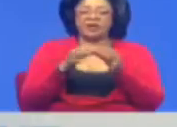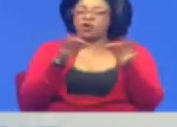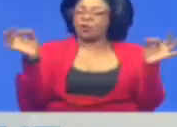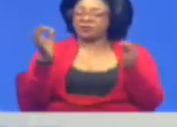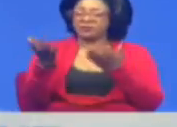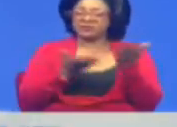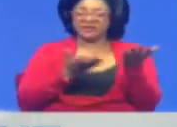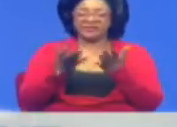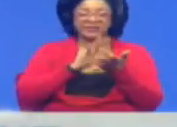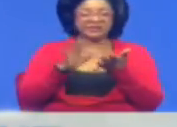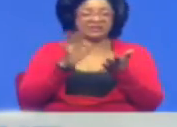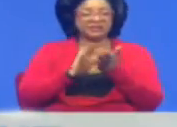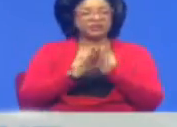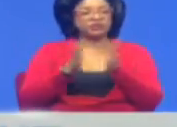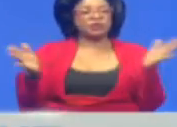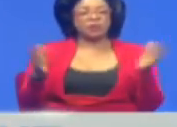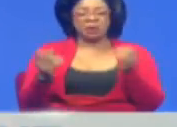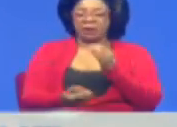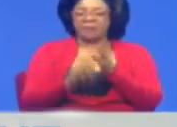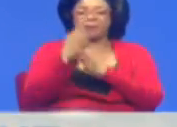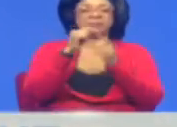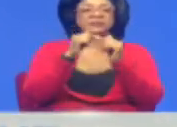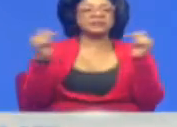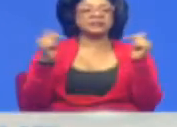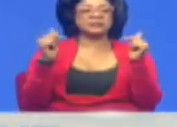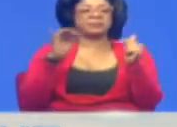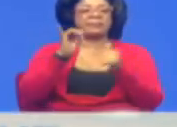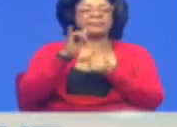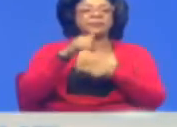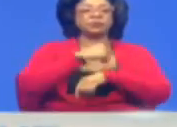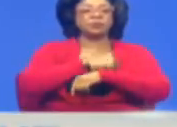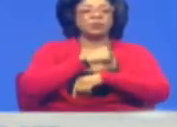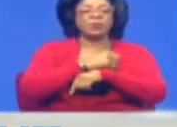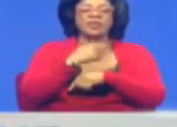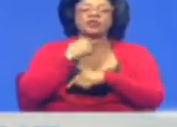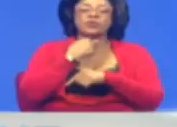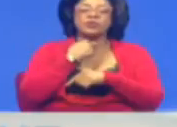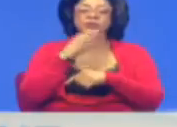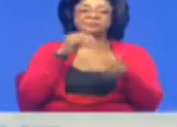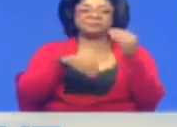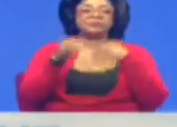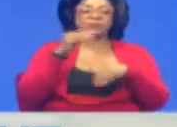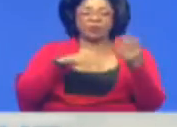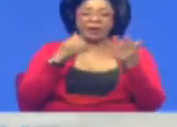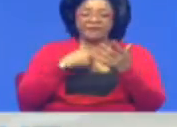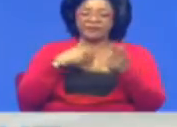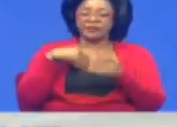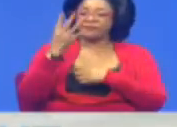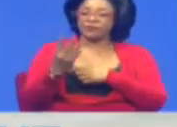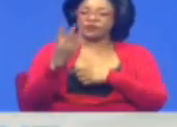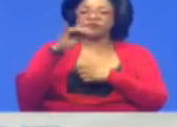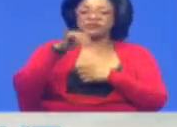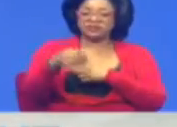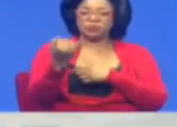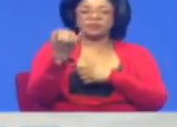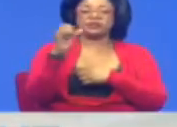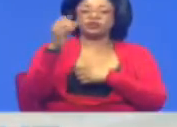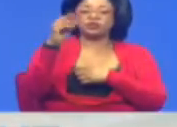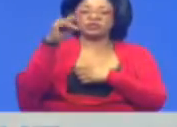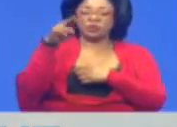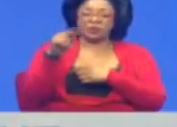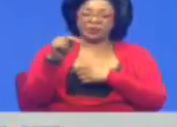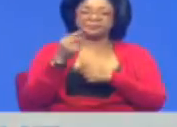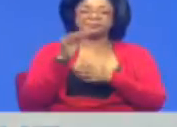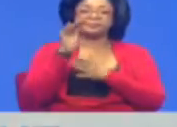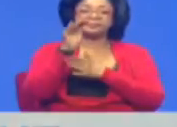has himself come up against a ruthless coup. And with the union's election set for the 4th of January, Sosion hopes the members